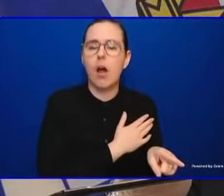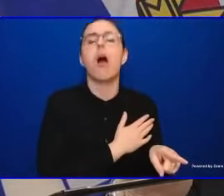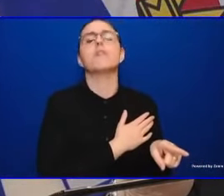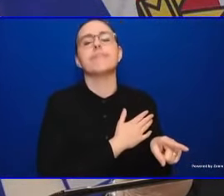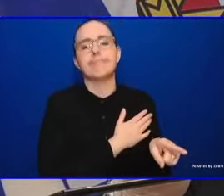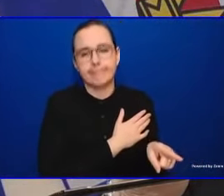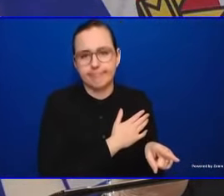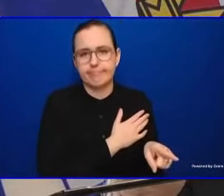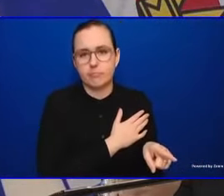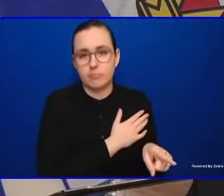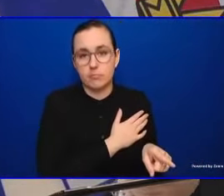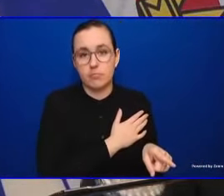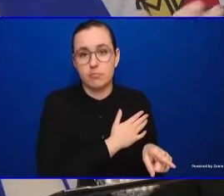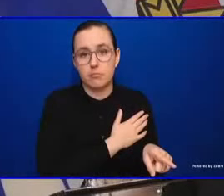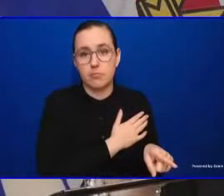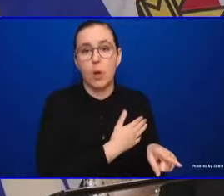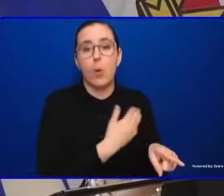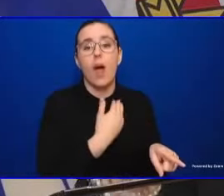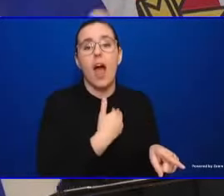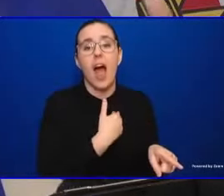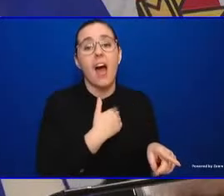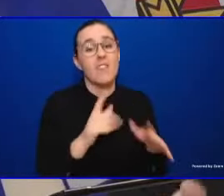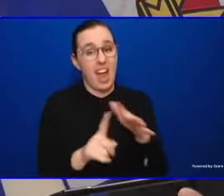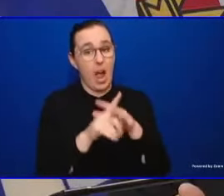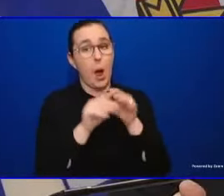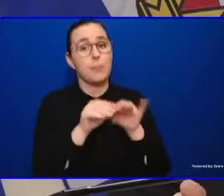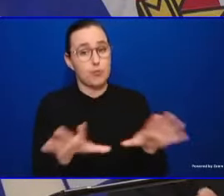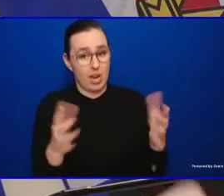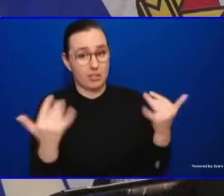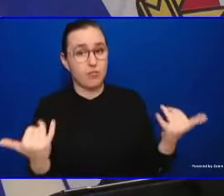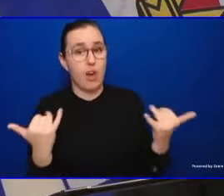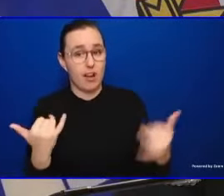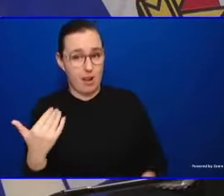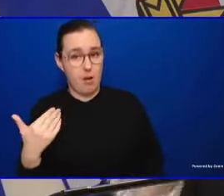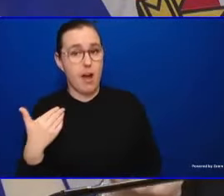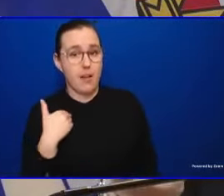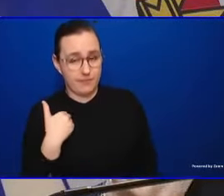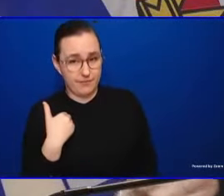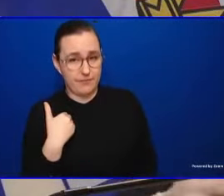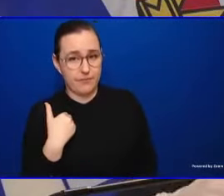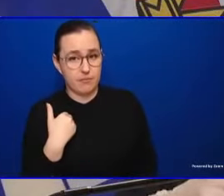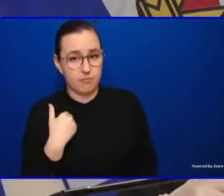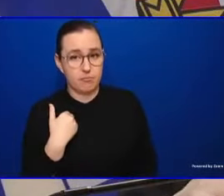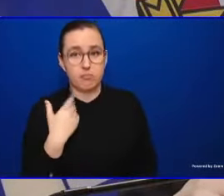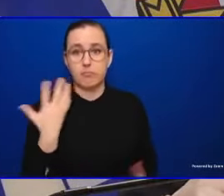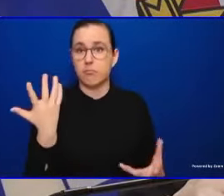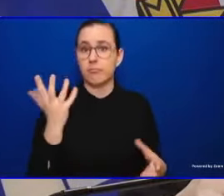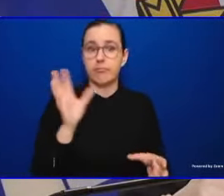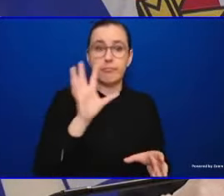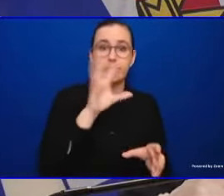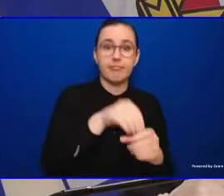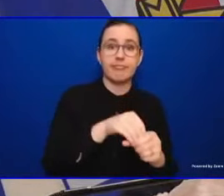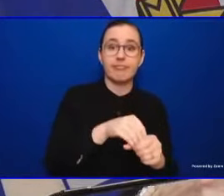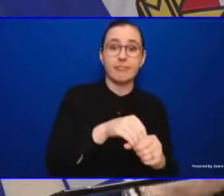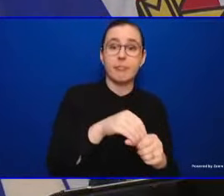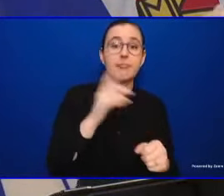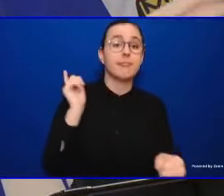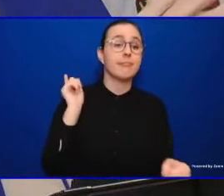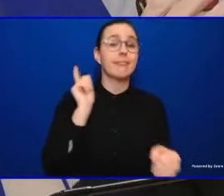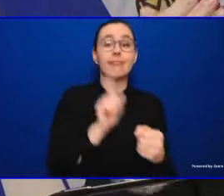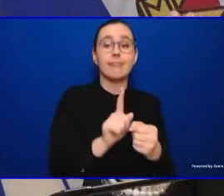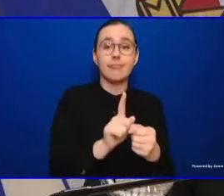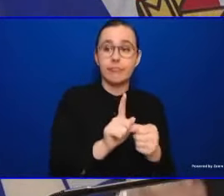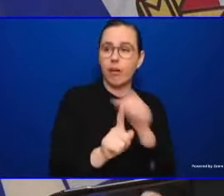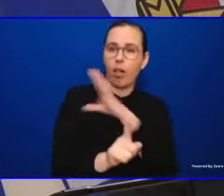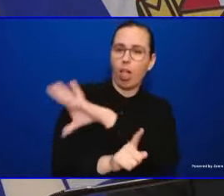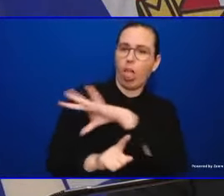care, and people who were involved in the outbreak, so they were in hospital for something else, and they tested positive as part of the outbreak.